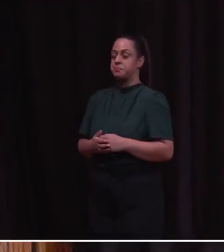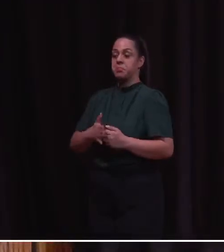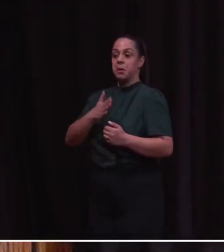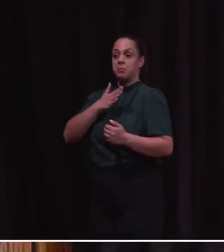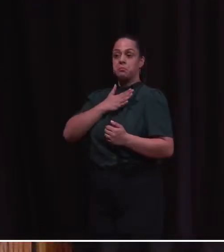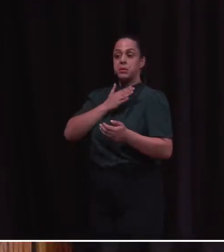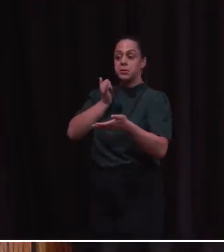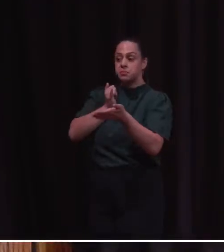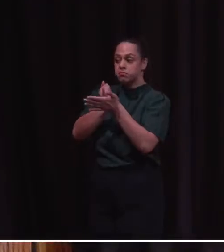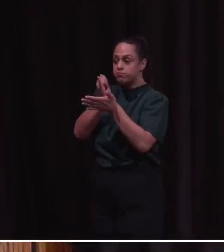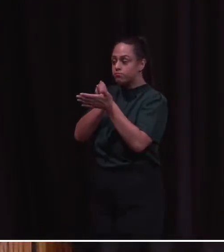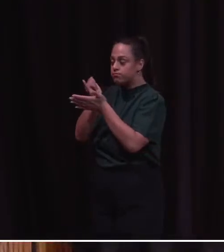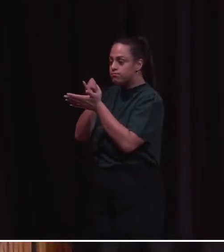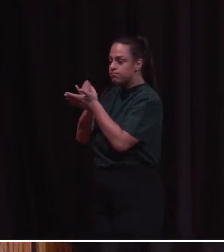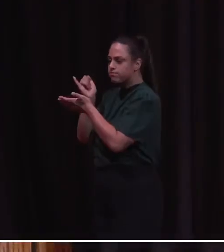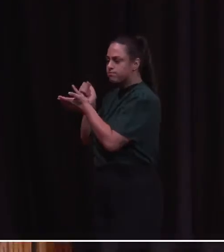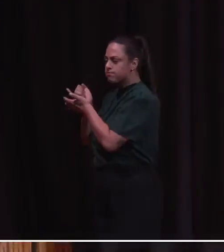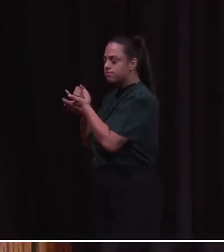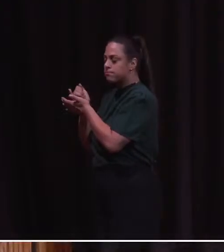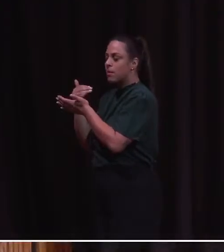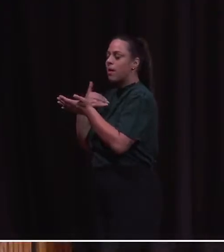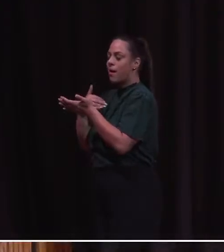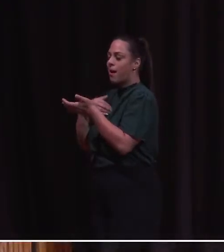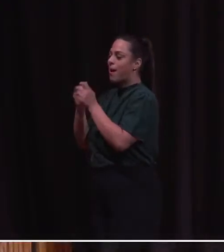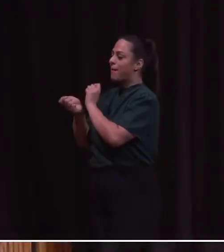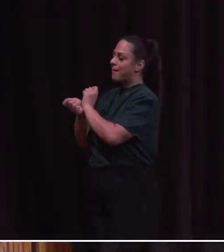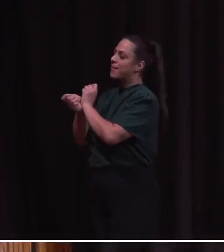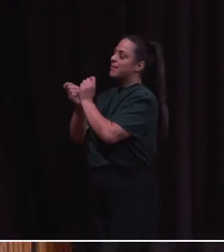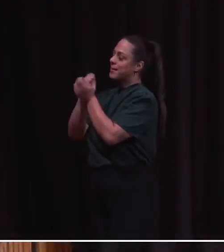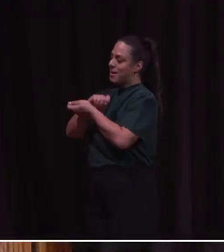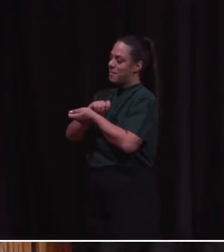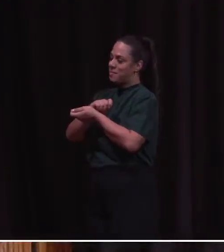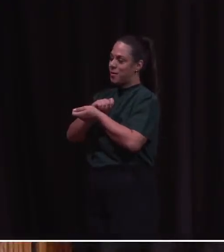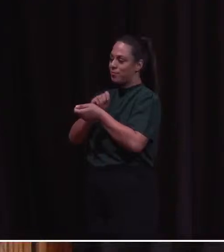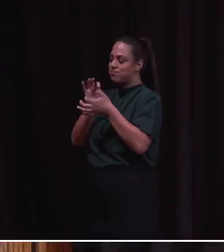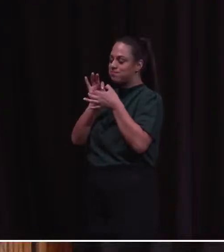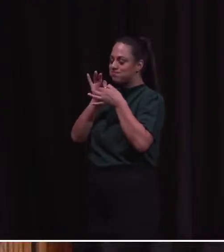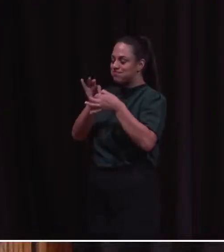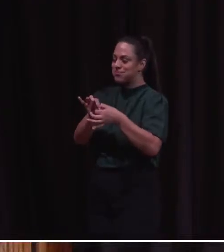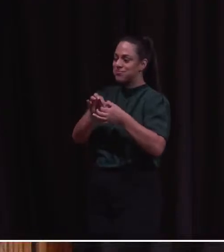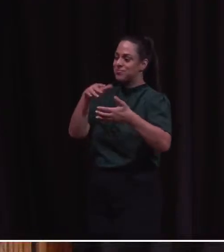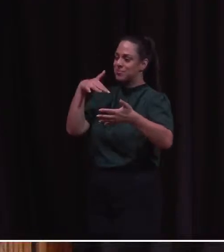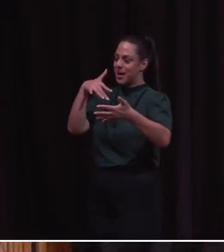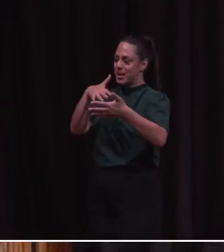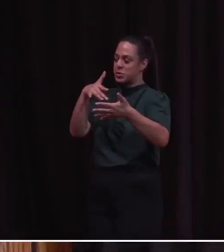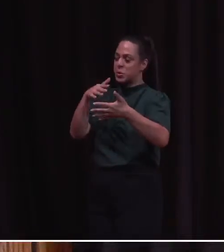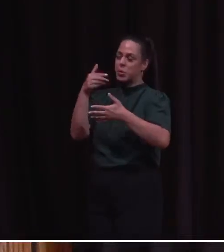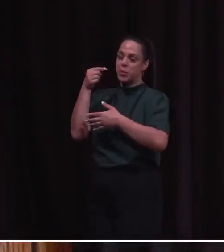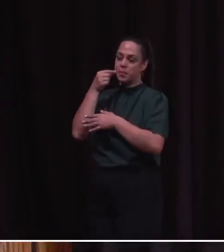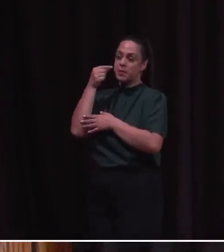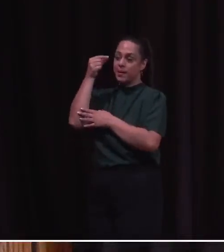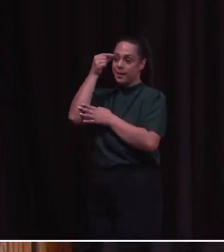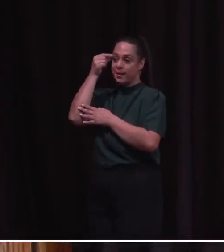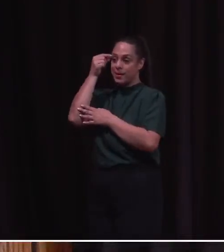of gender. As one reader eloquently puts